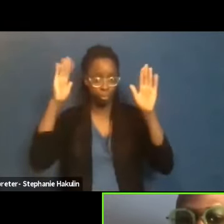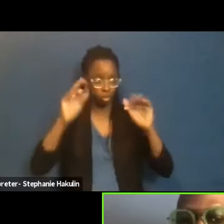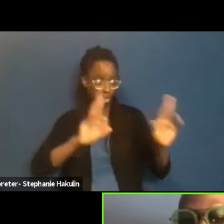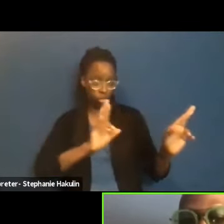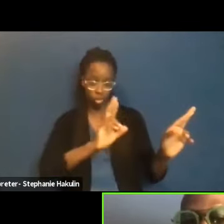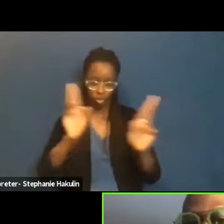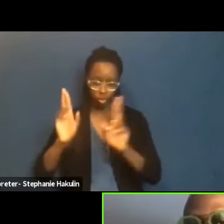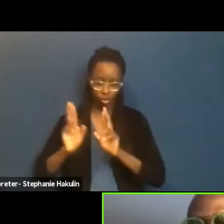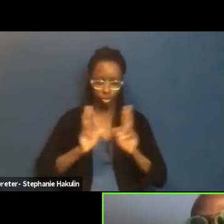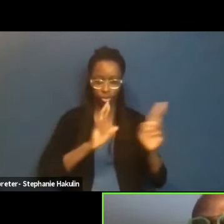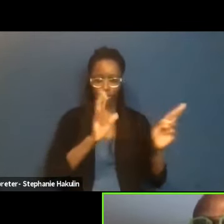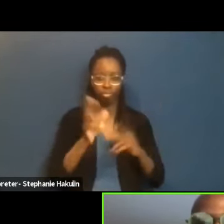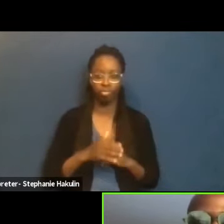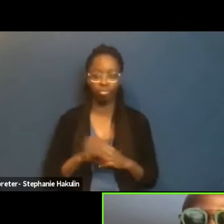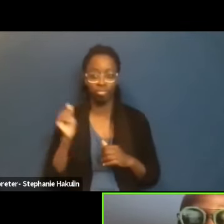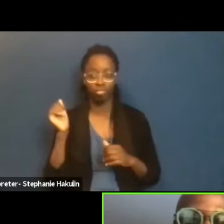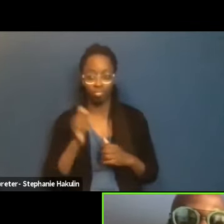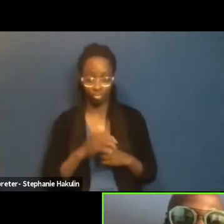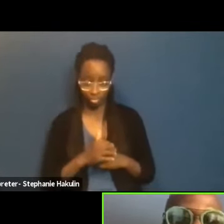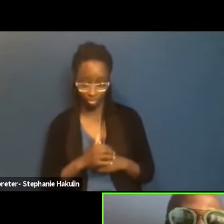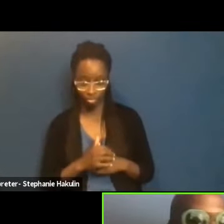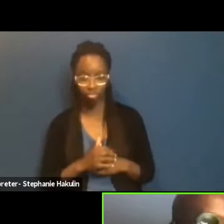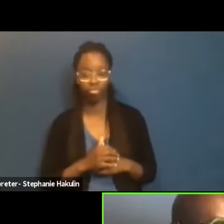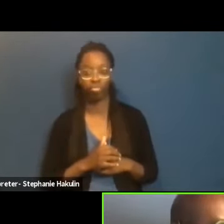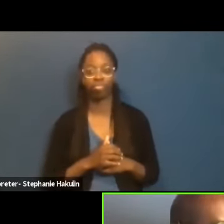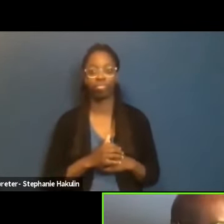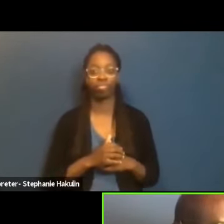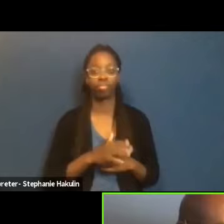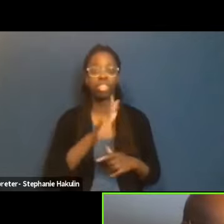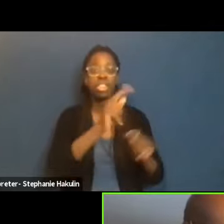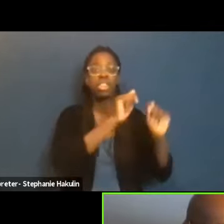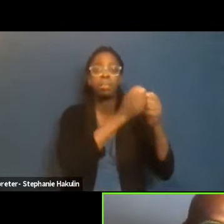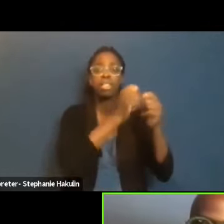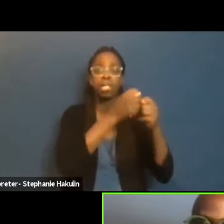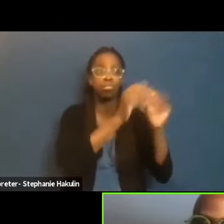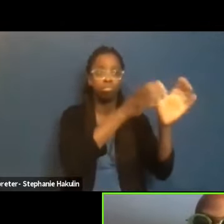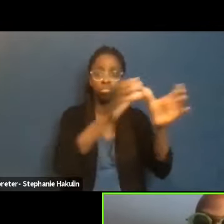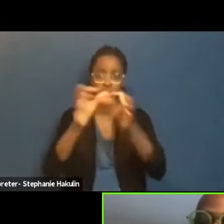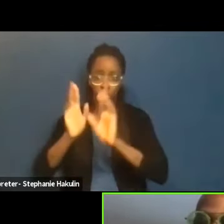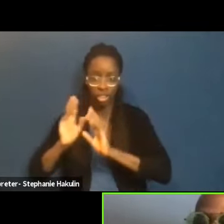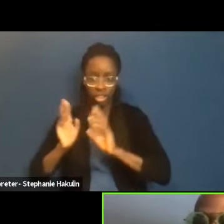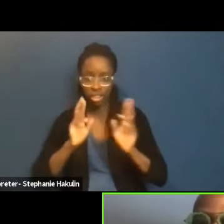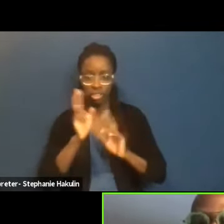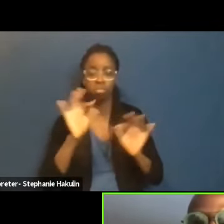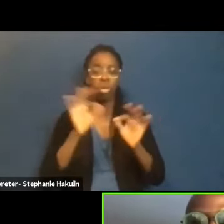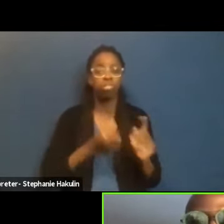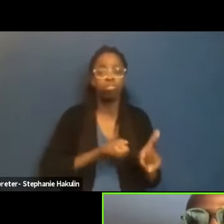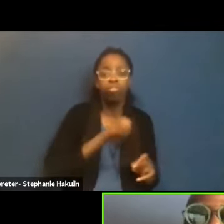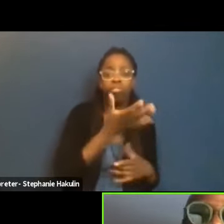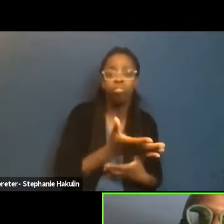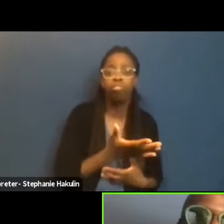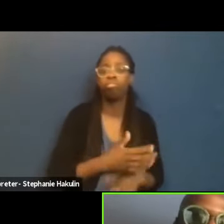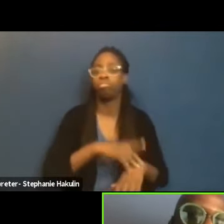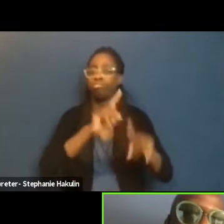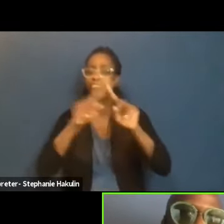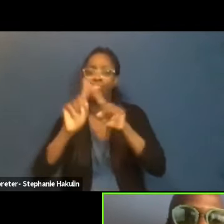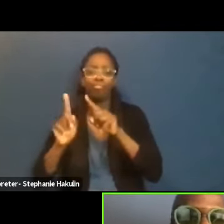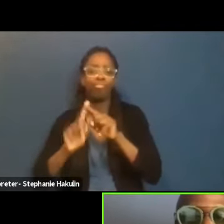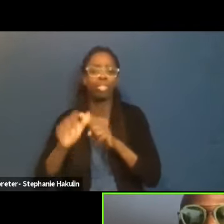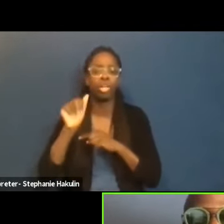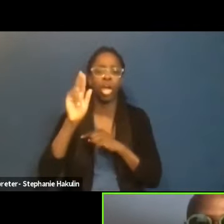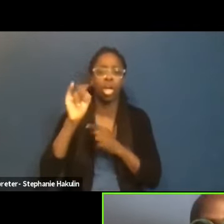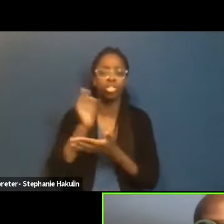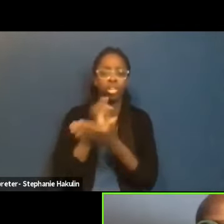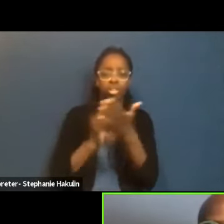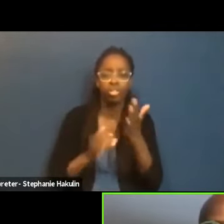These incredible teams, these incredible poets, today represent four